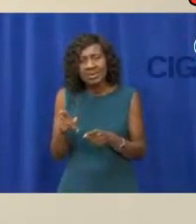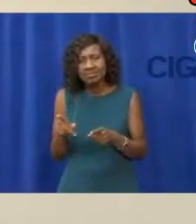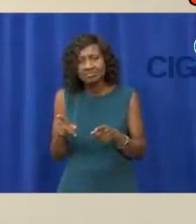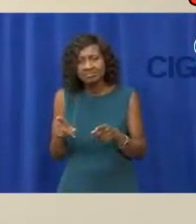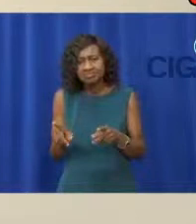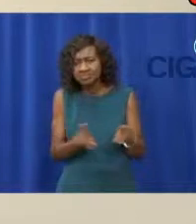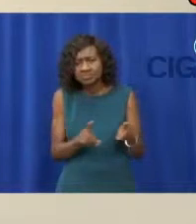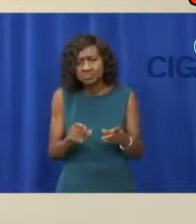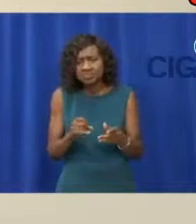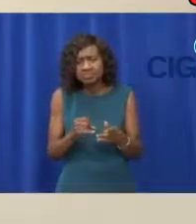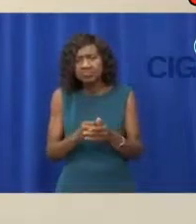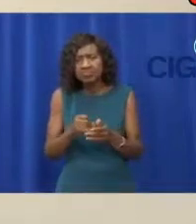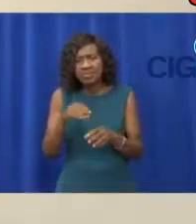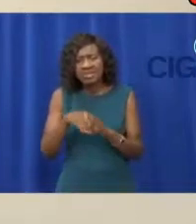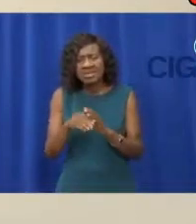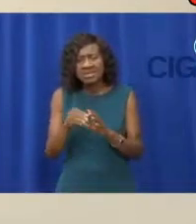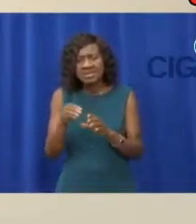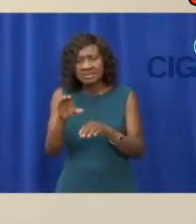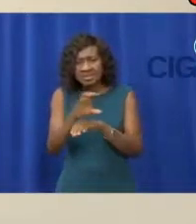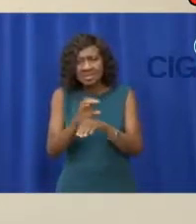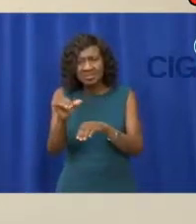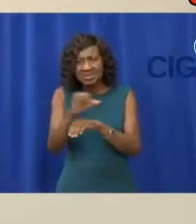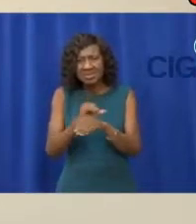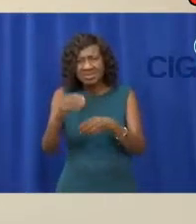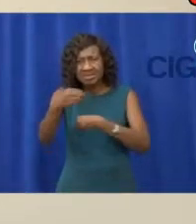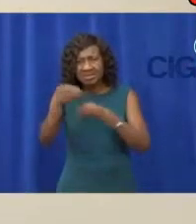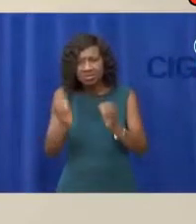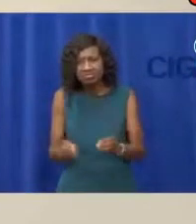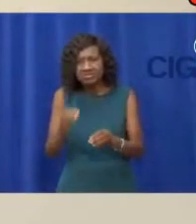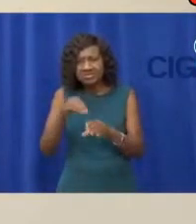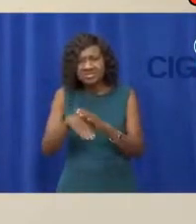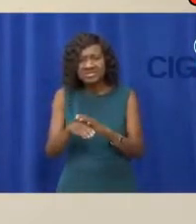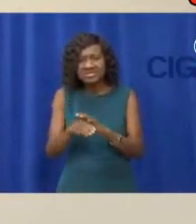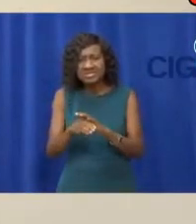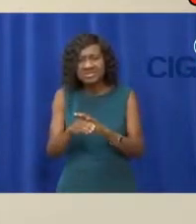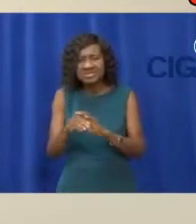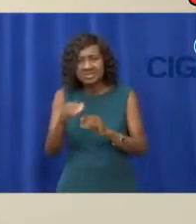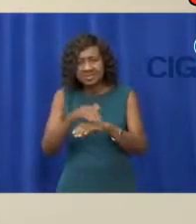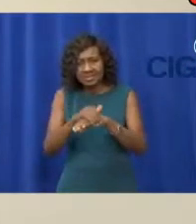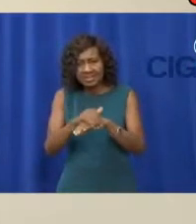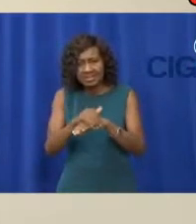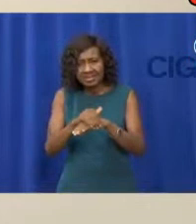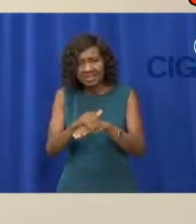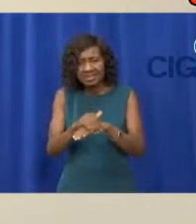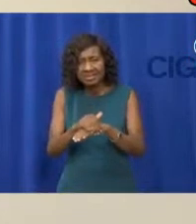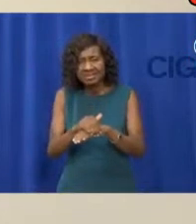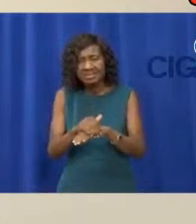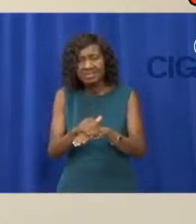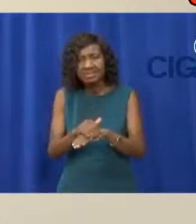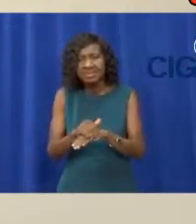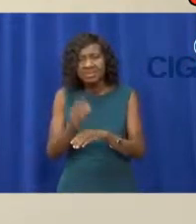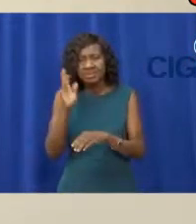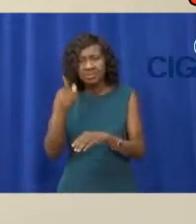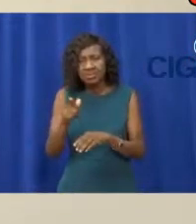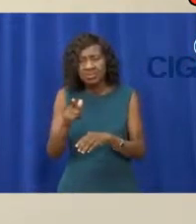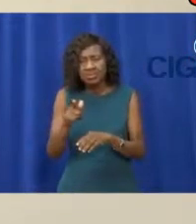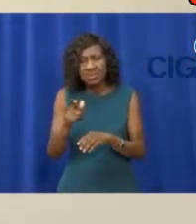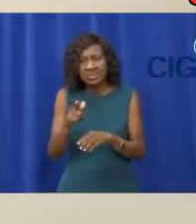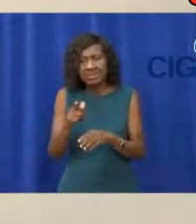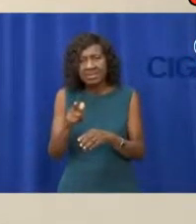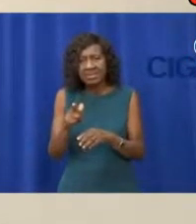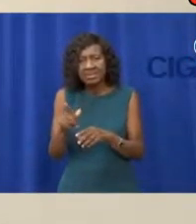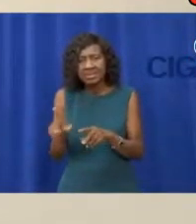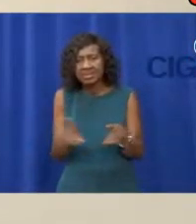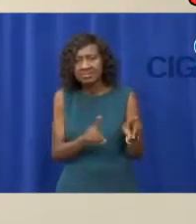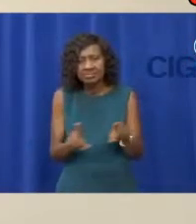London. And some decisions will be made as to those that qualify to return.